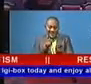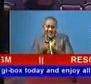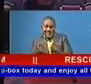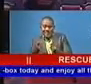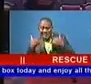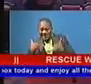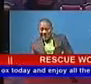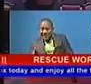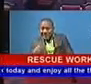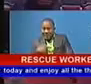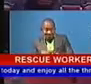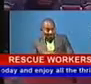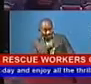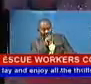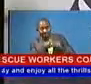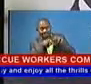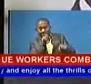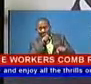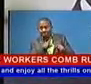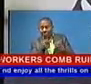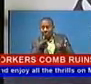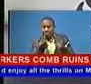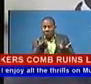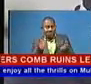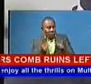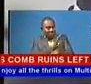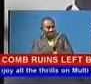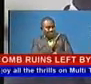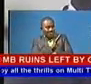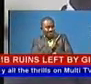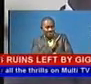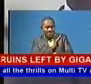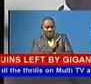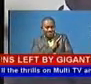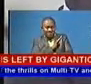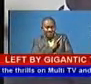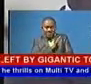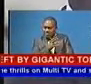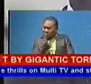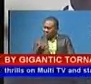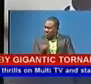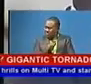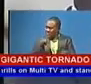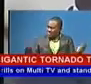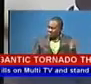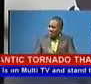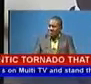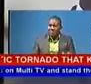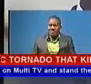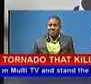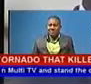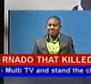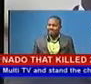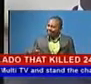that at this time when cross-examination is completed amounts to changing their case